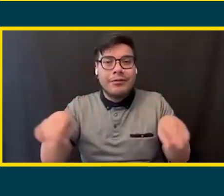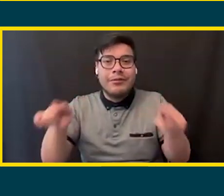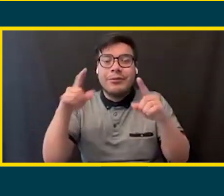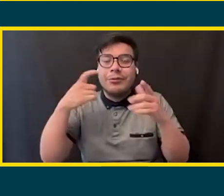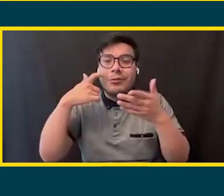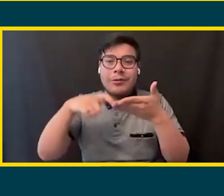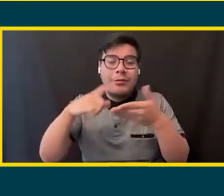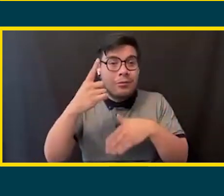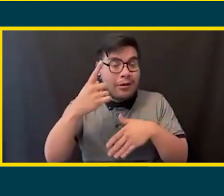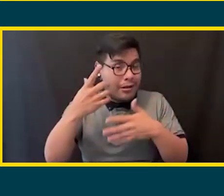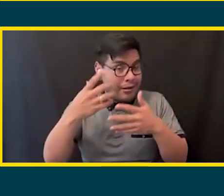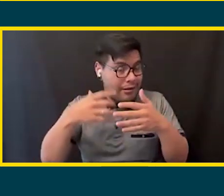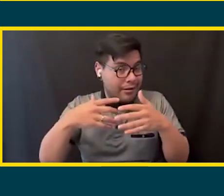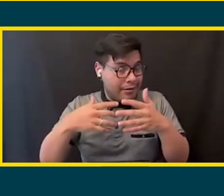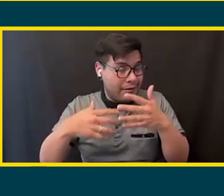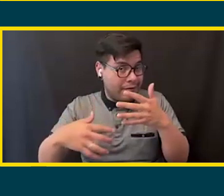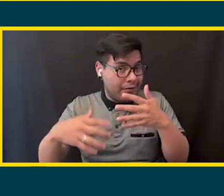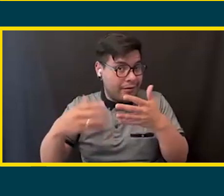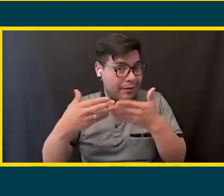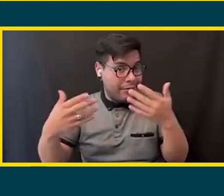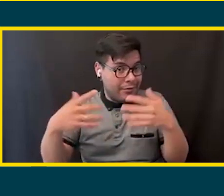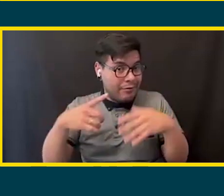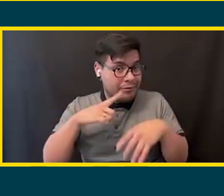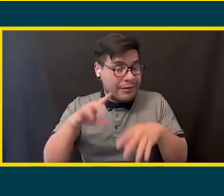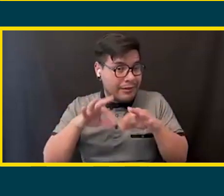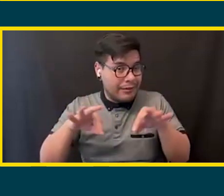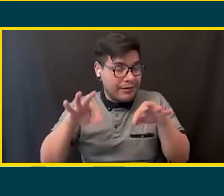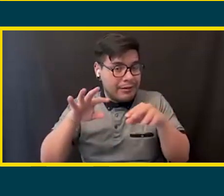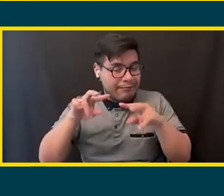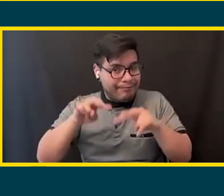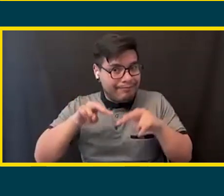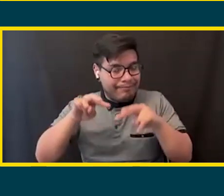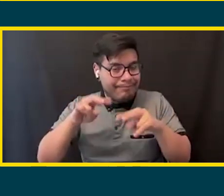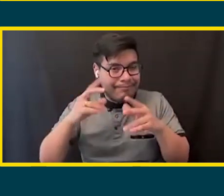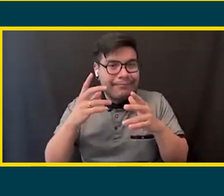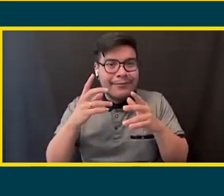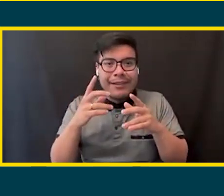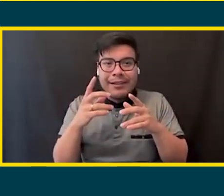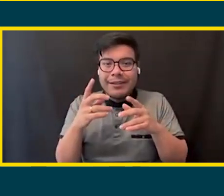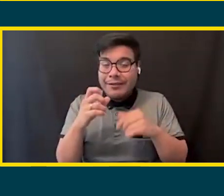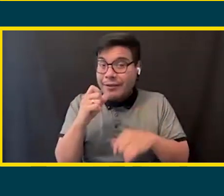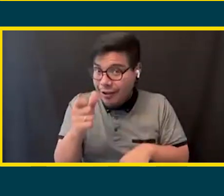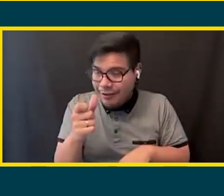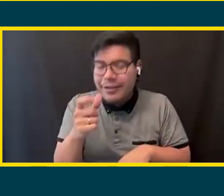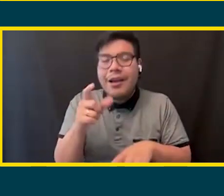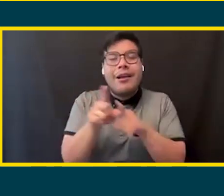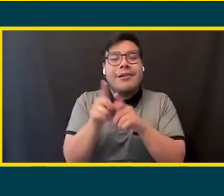very careful not to do here, as somebody who exists in the world